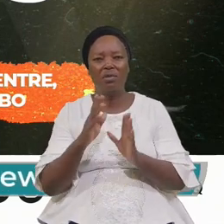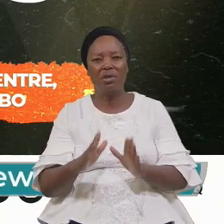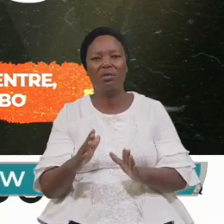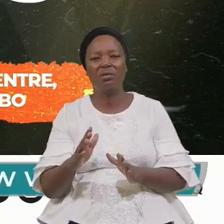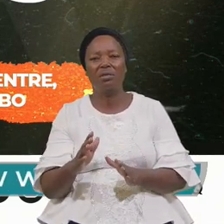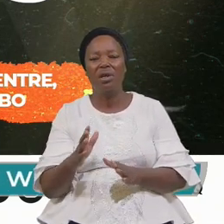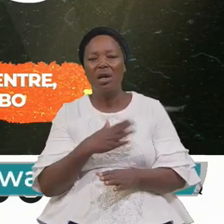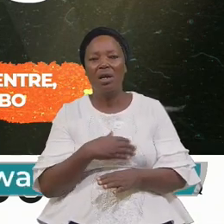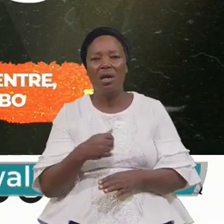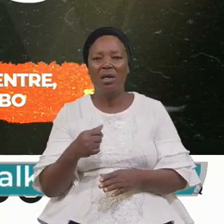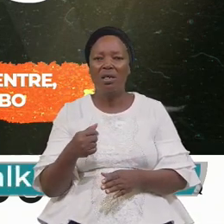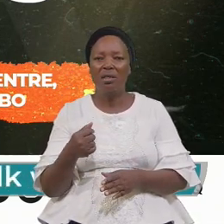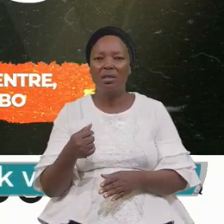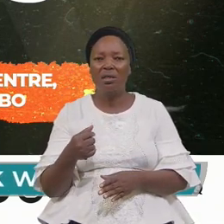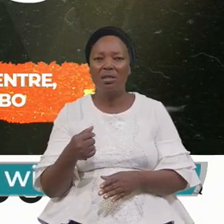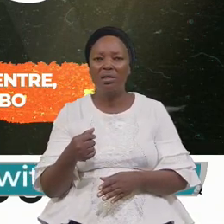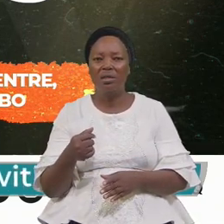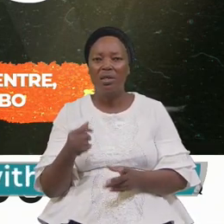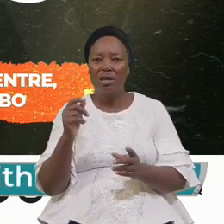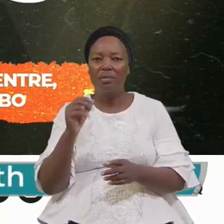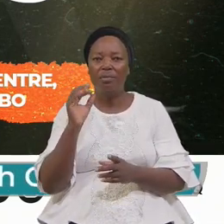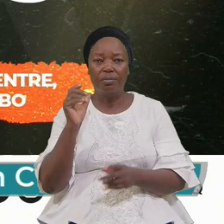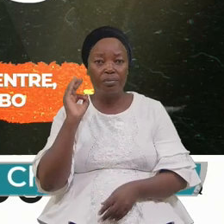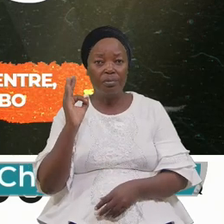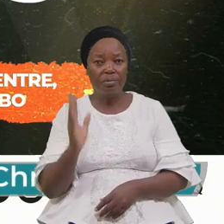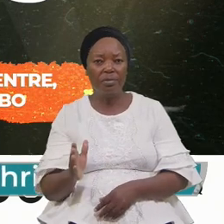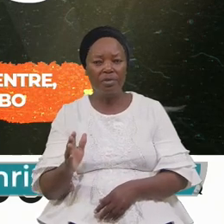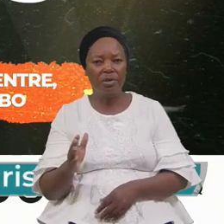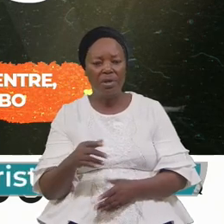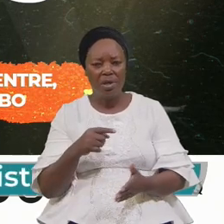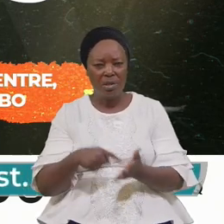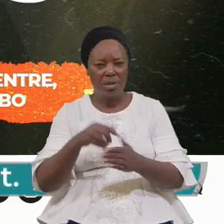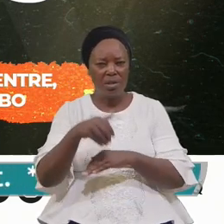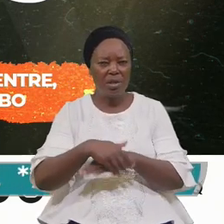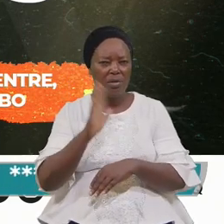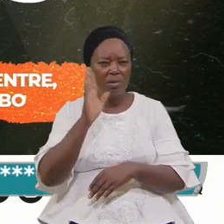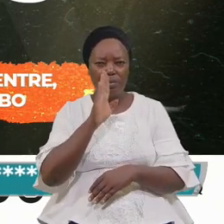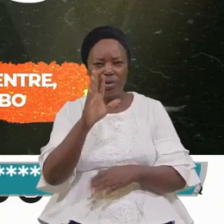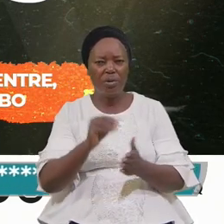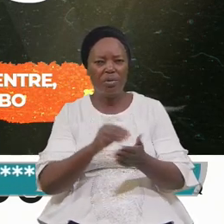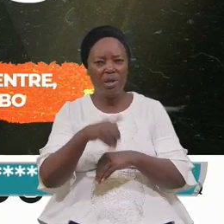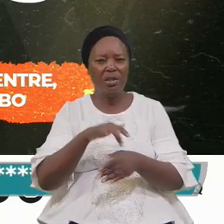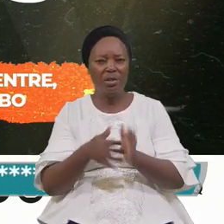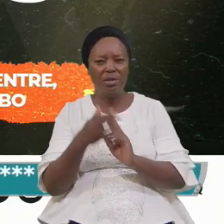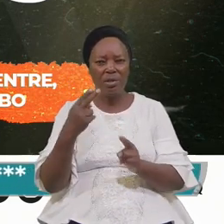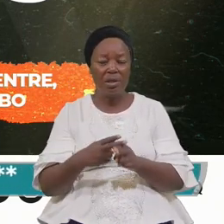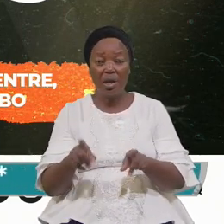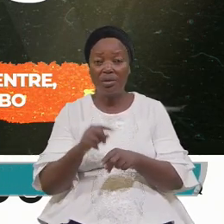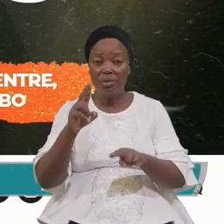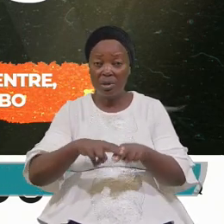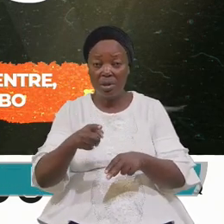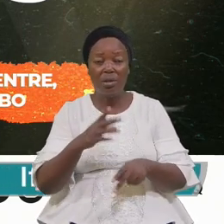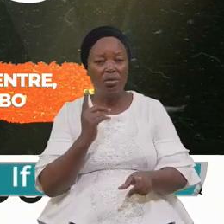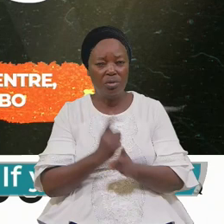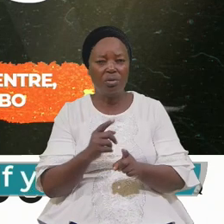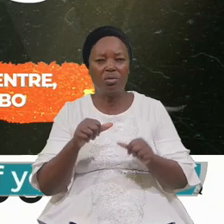Tonight is going to be your own night. So I'm sitting there telling God,